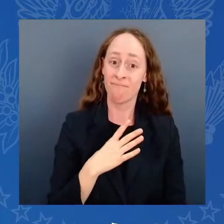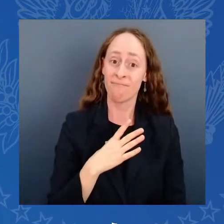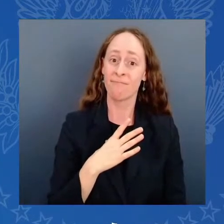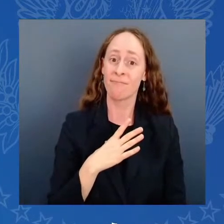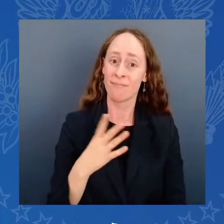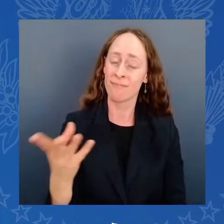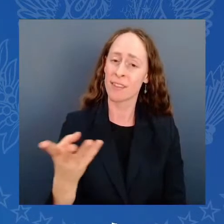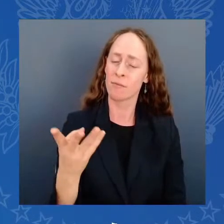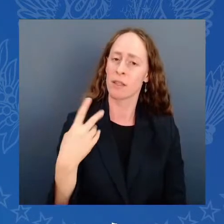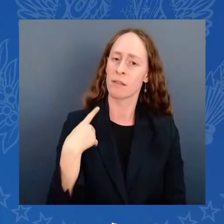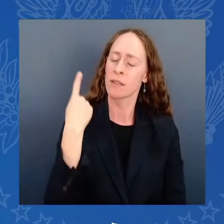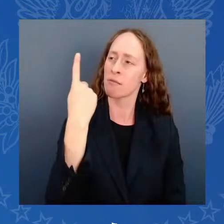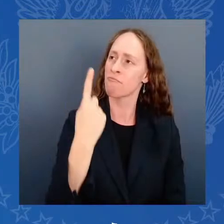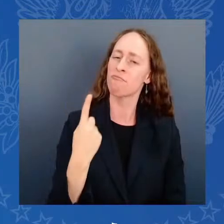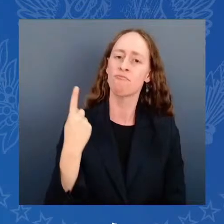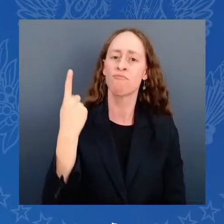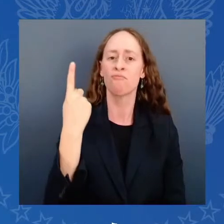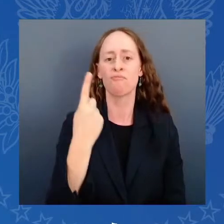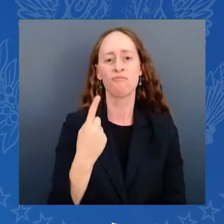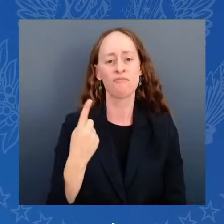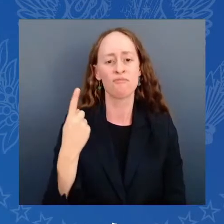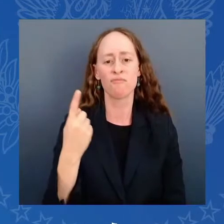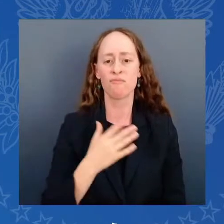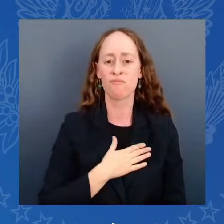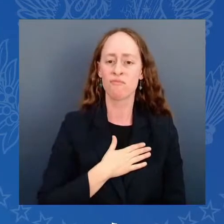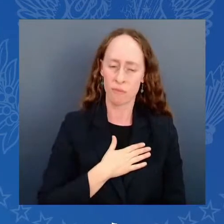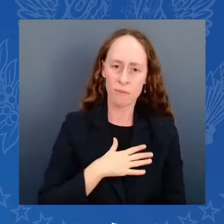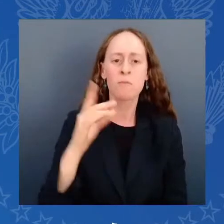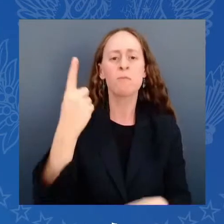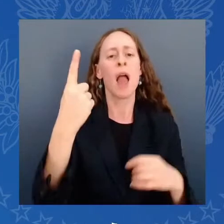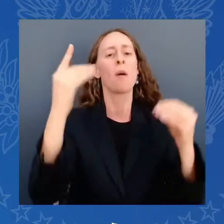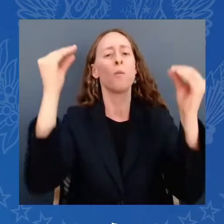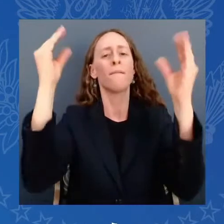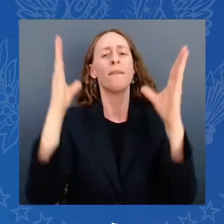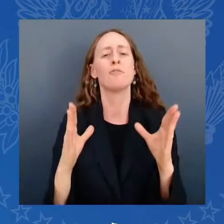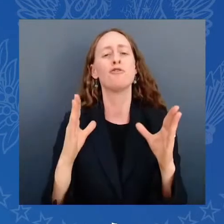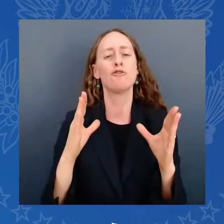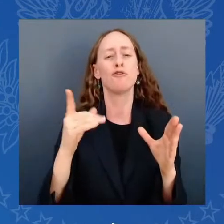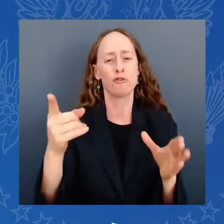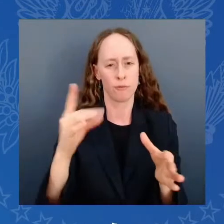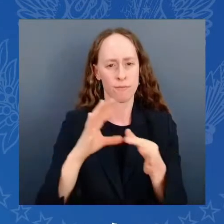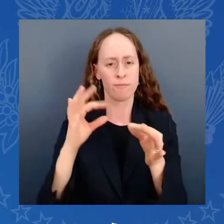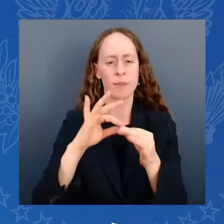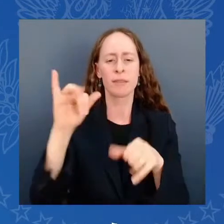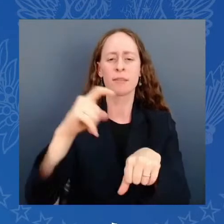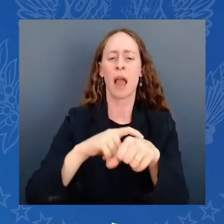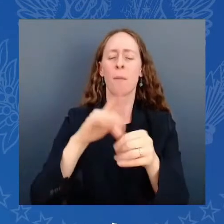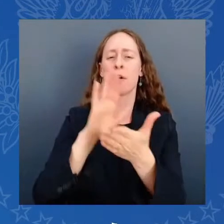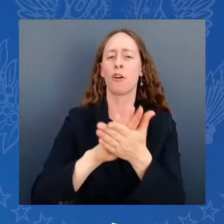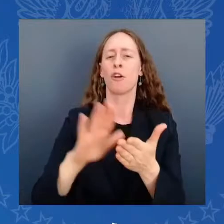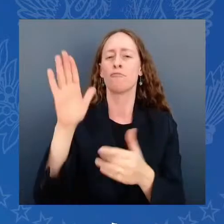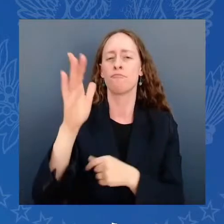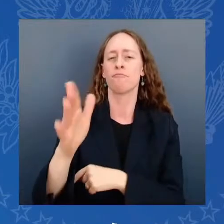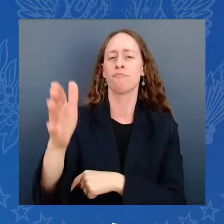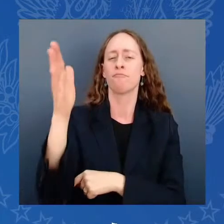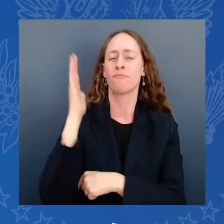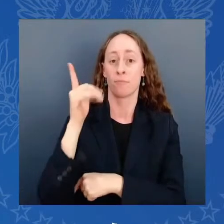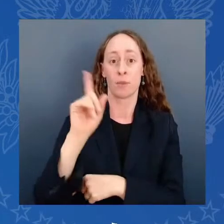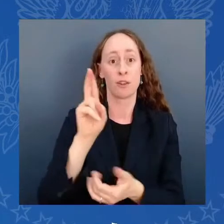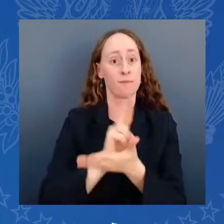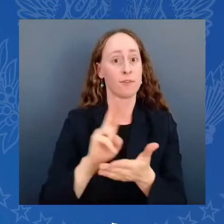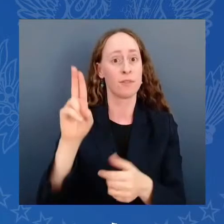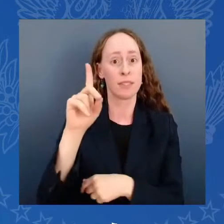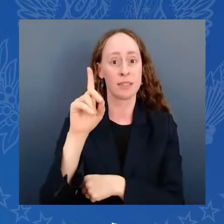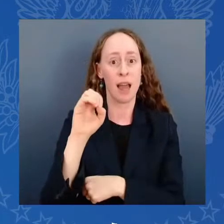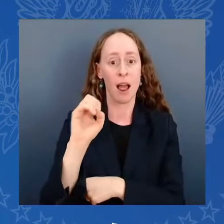named Dr. Ingersoll, my political philosophy professor, at the University of Delaware, which is between Dover and where I was going